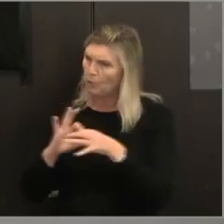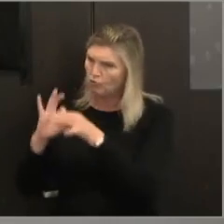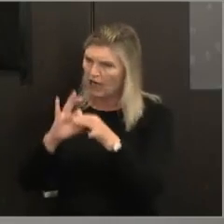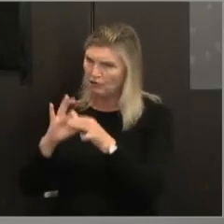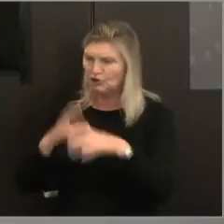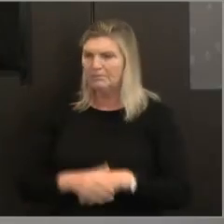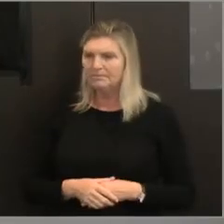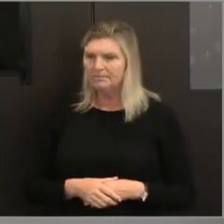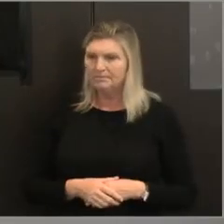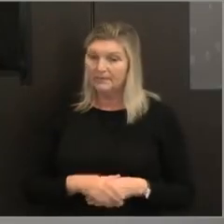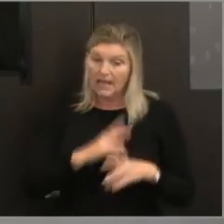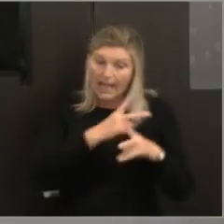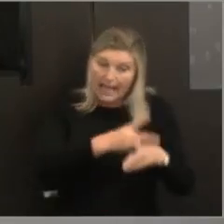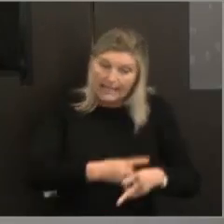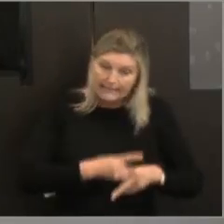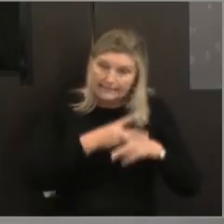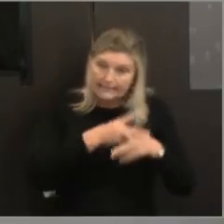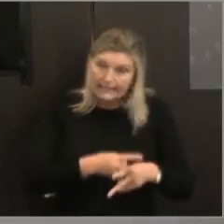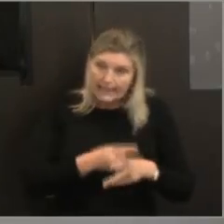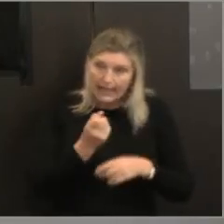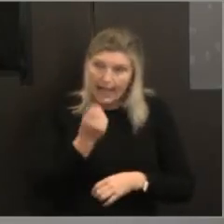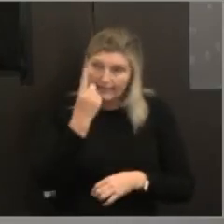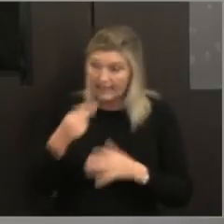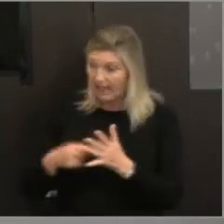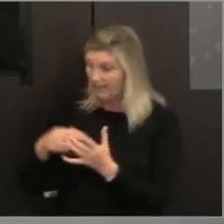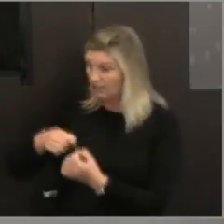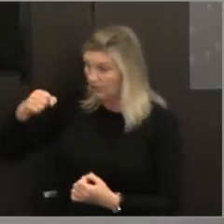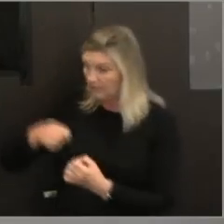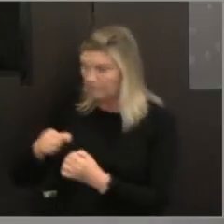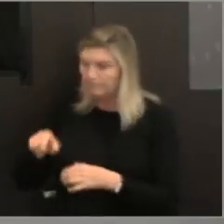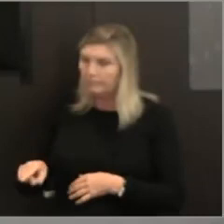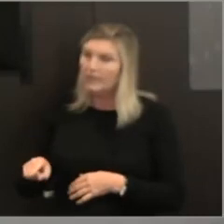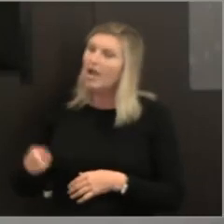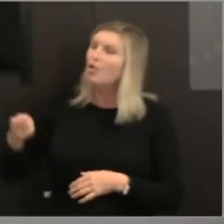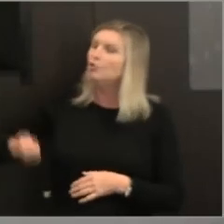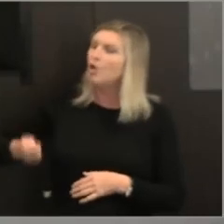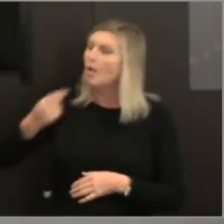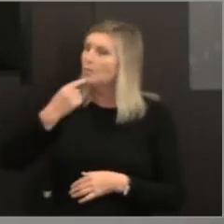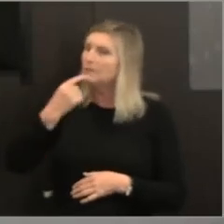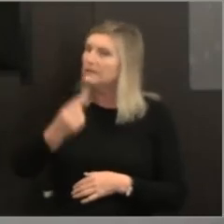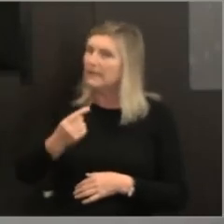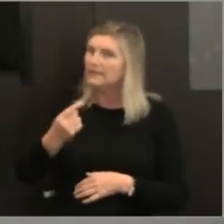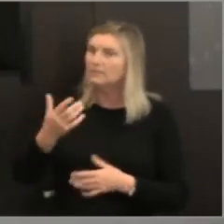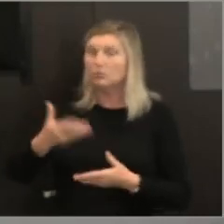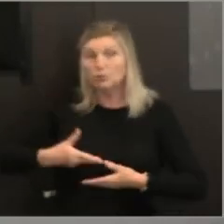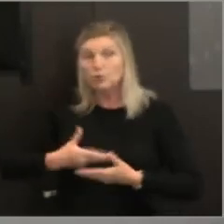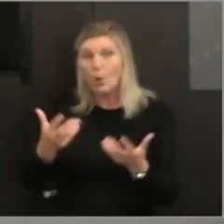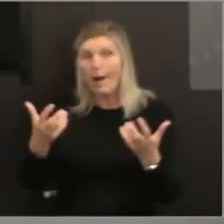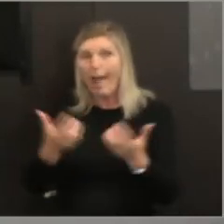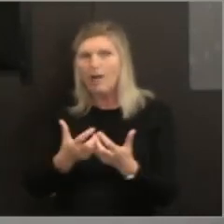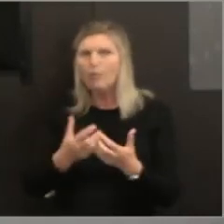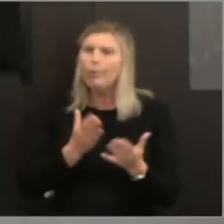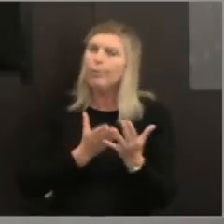The tikanga understanding of Te Tiriti as affirmed by the Tribunal may be illustrated with an